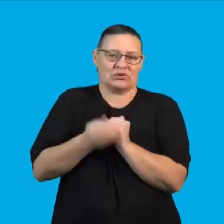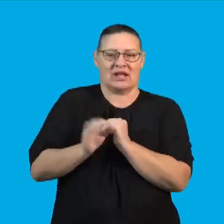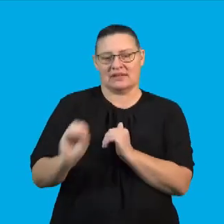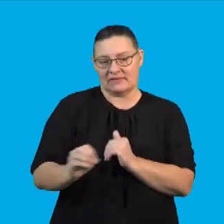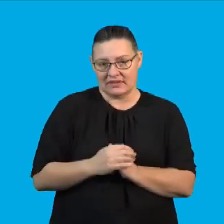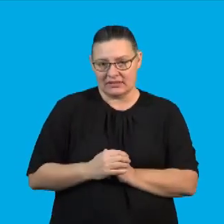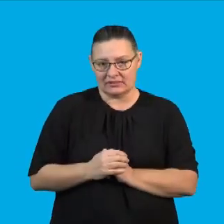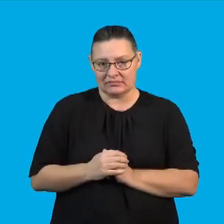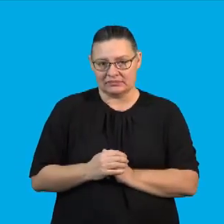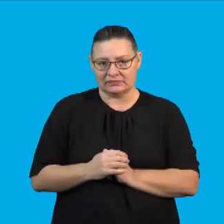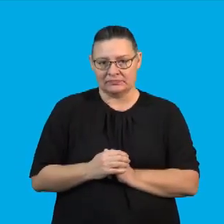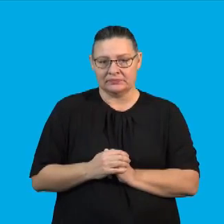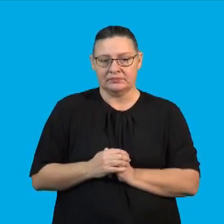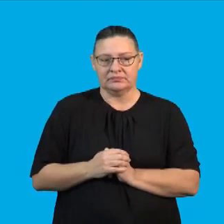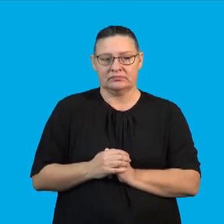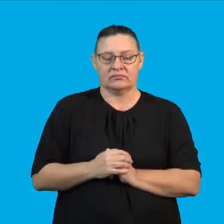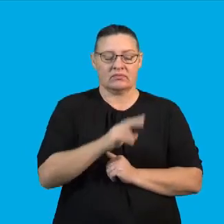always protected.